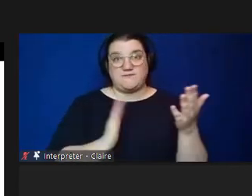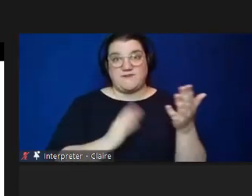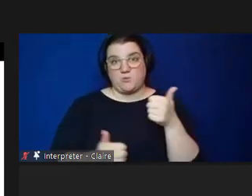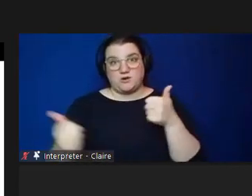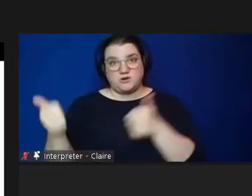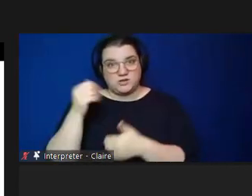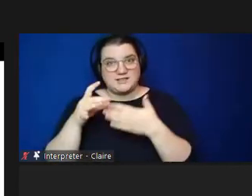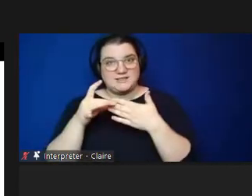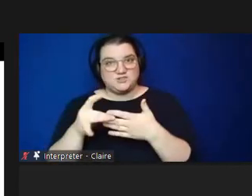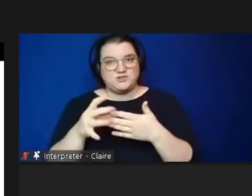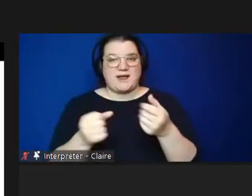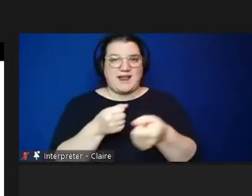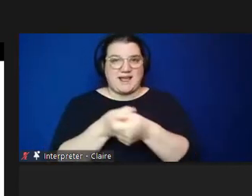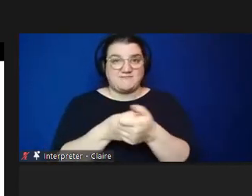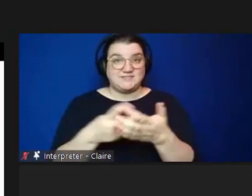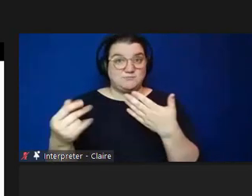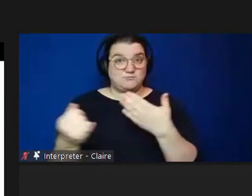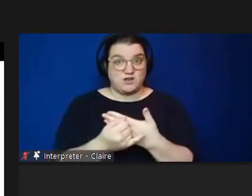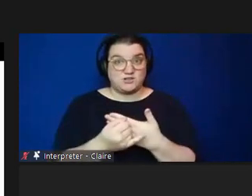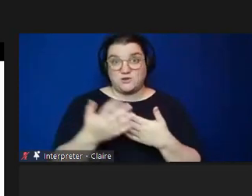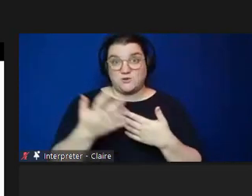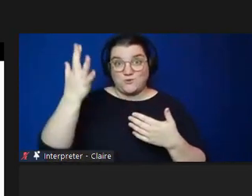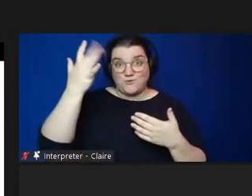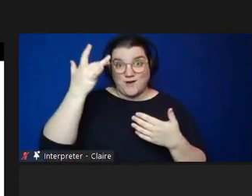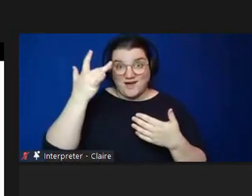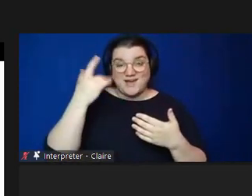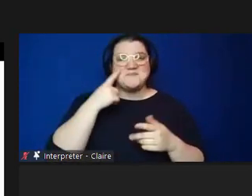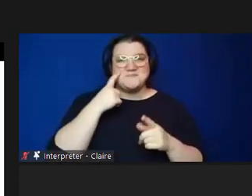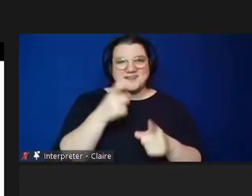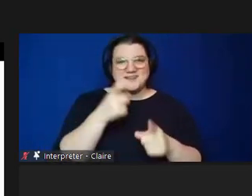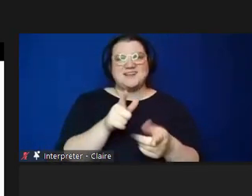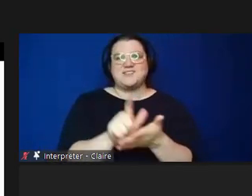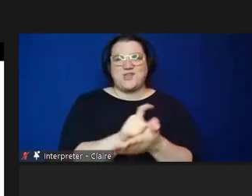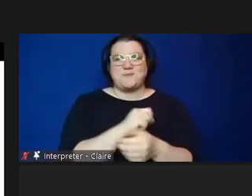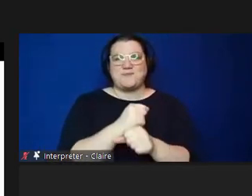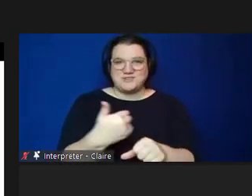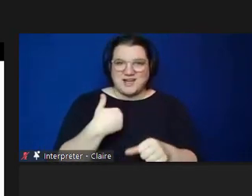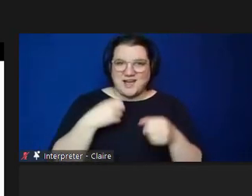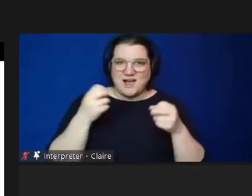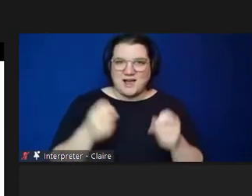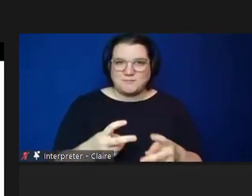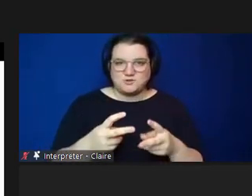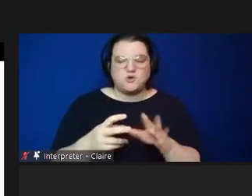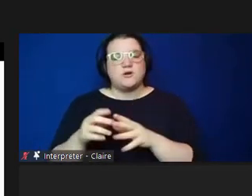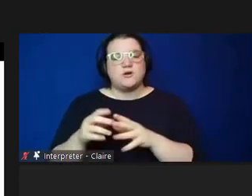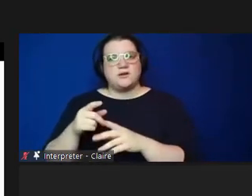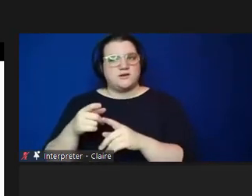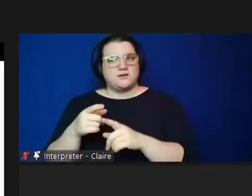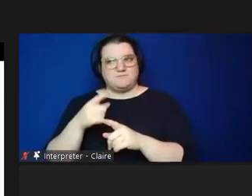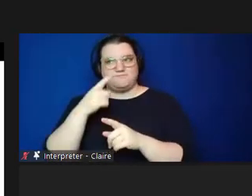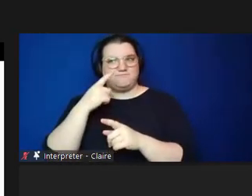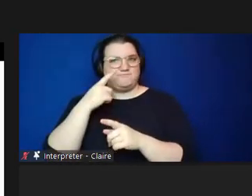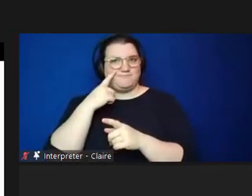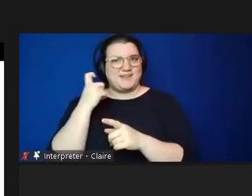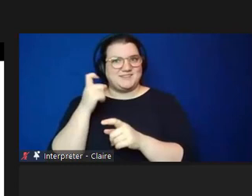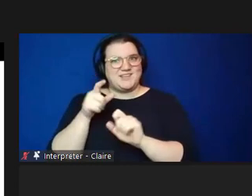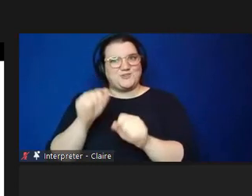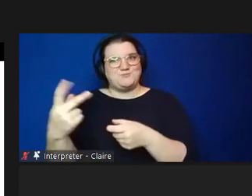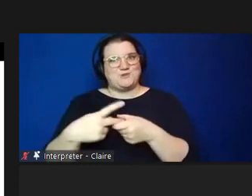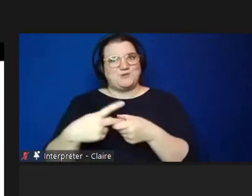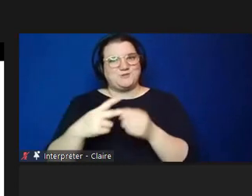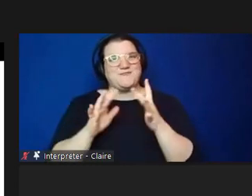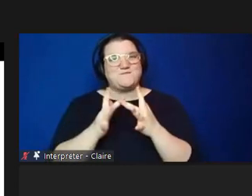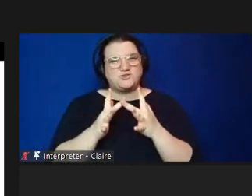advocacy projects because they had an opportunity to participate virtually, which certainly made it more